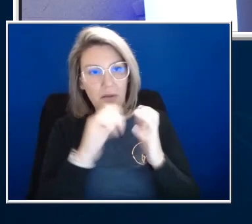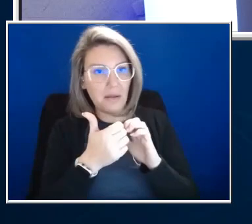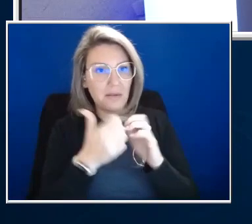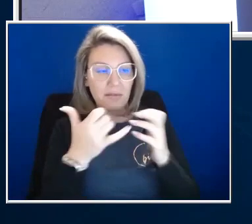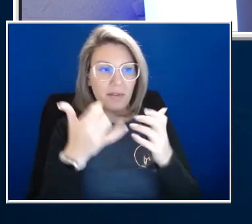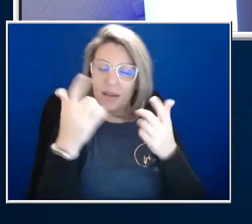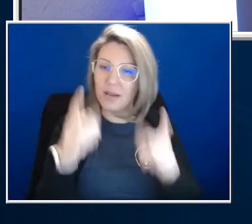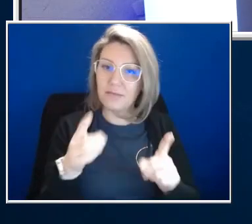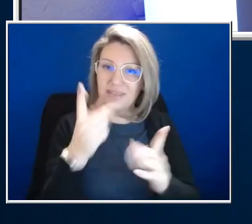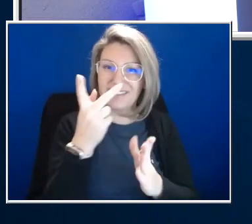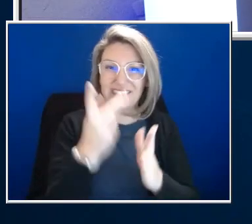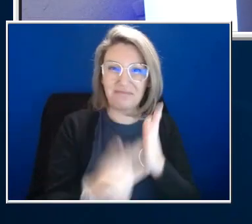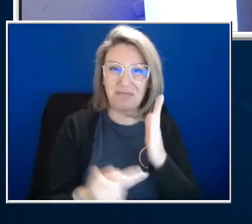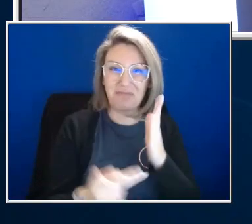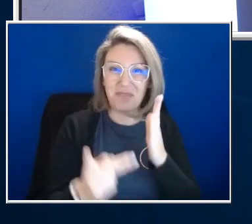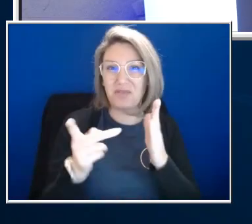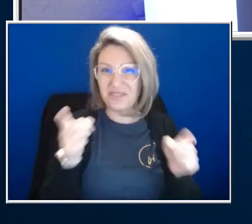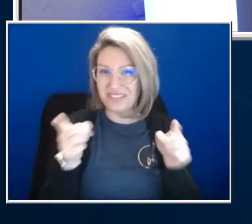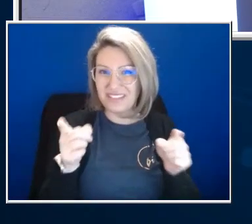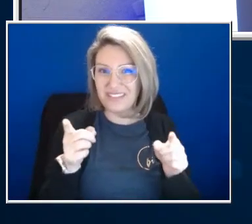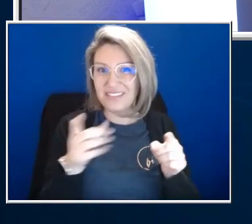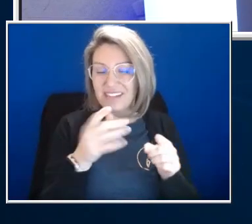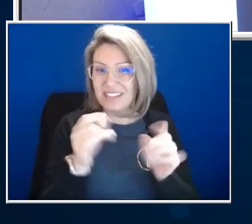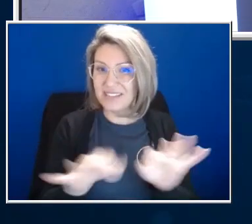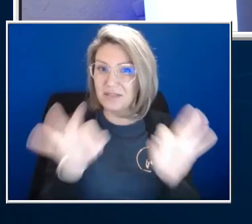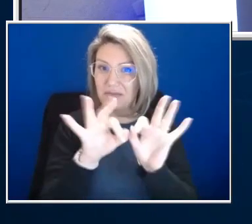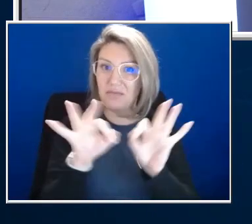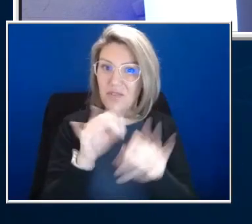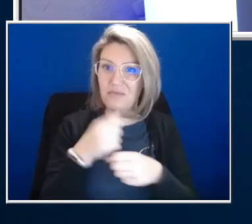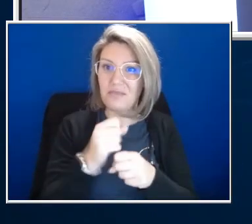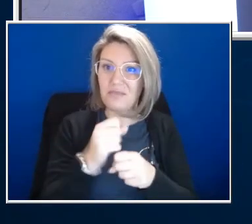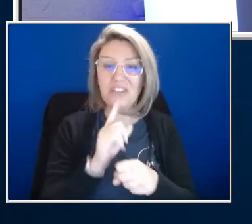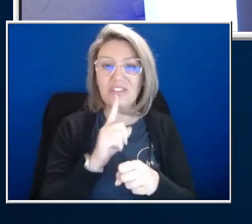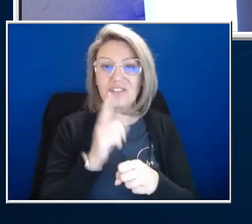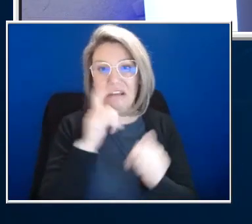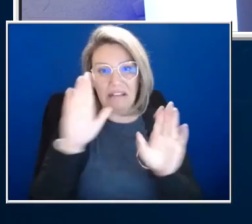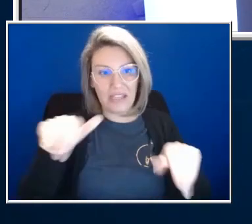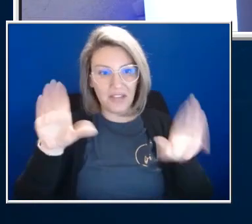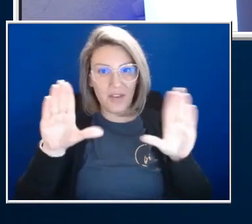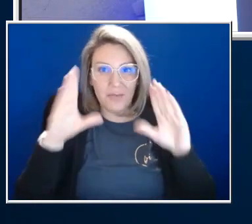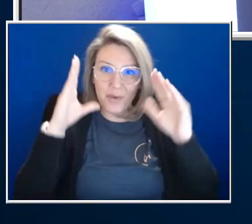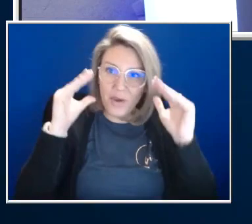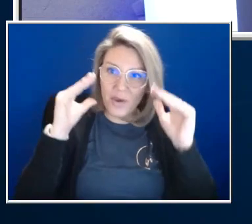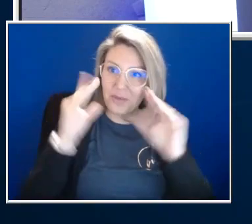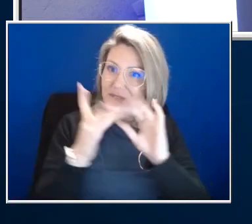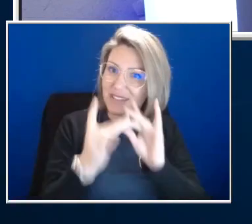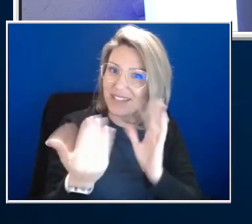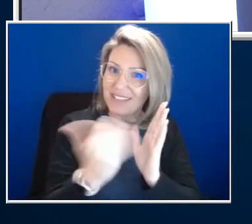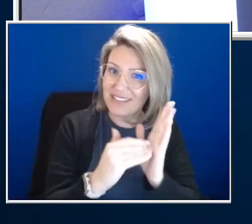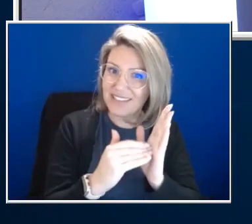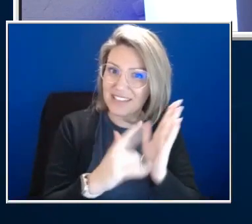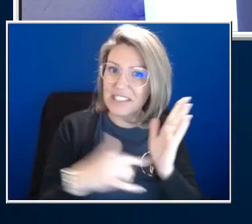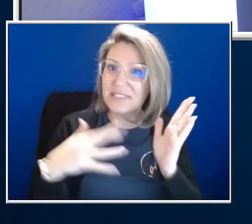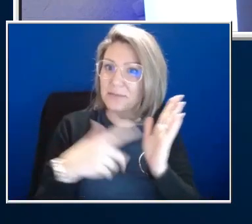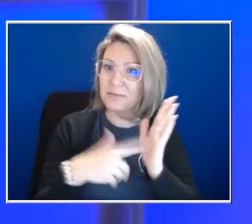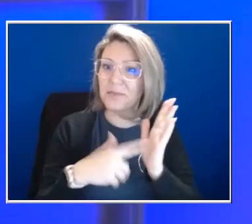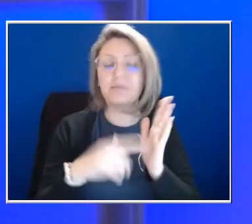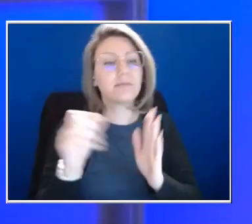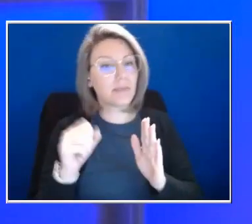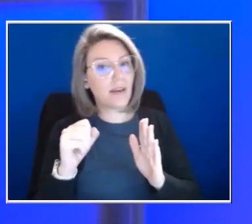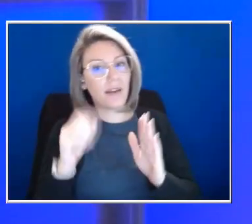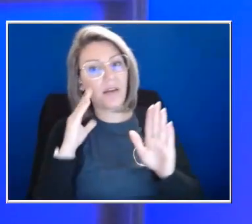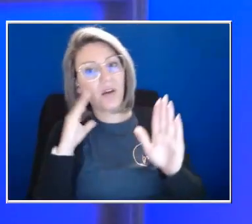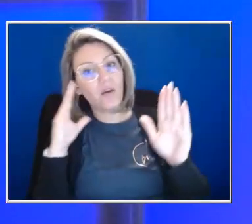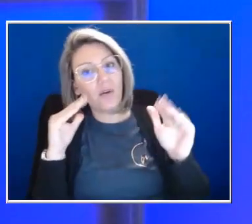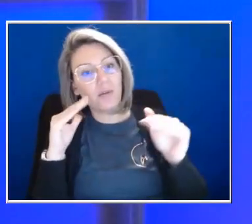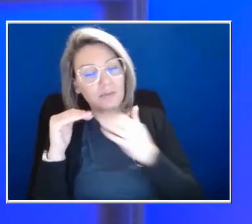and I guess it's important to make sure Christina doesn't give up on the hope that she'll be reconnected at some point, right? Yeah, no, I hope so. I think,